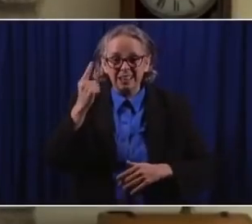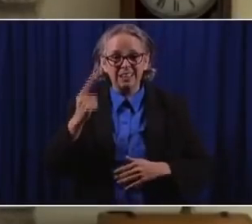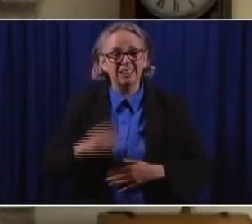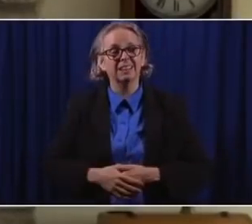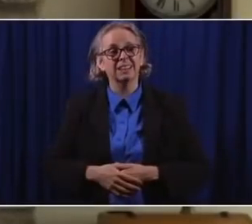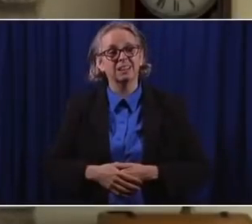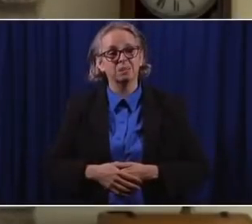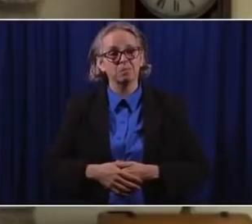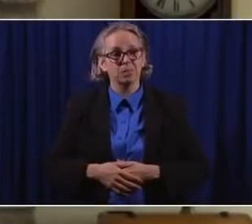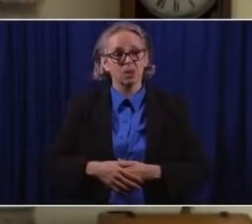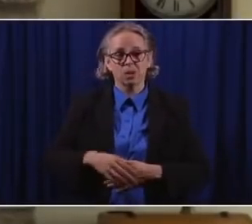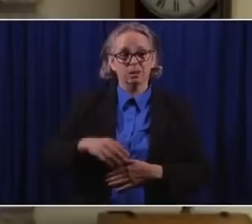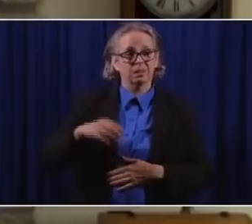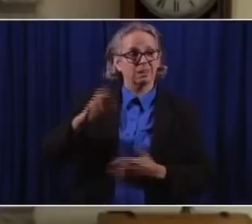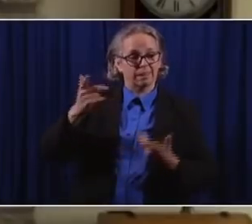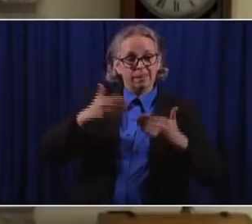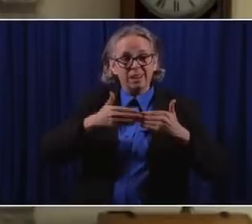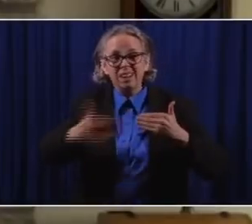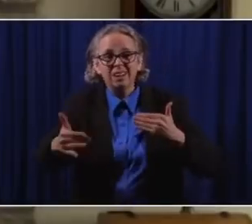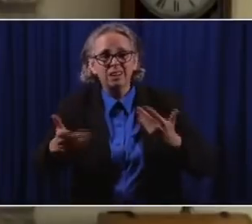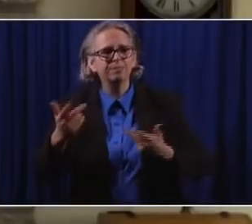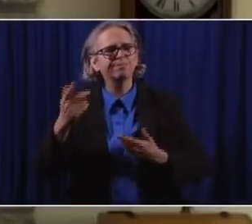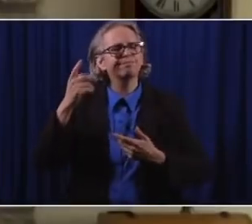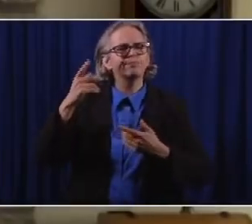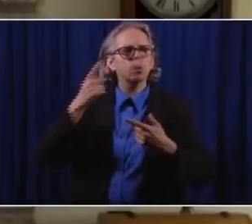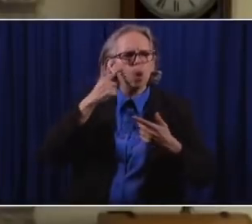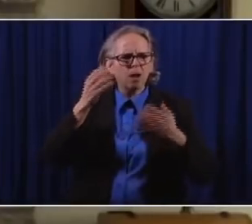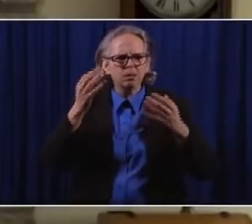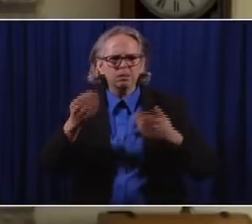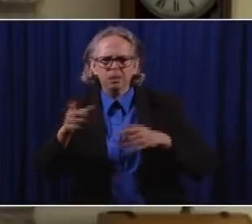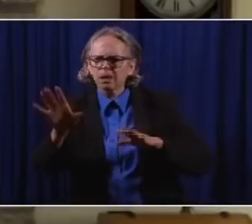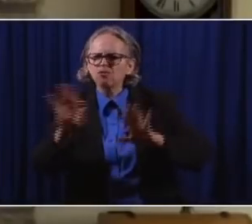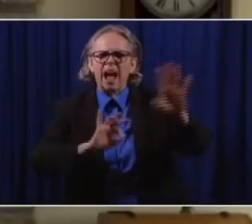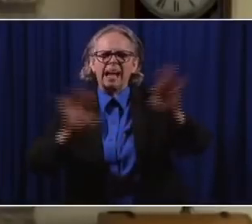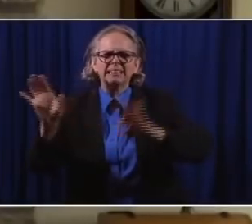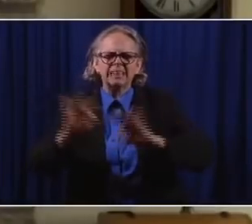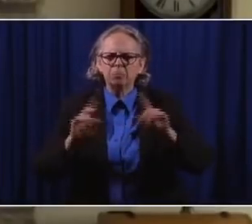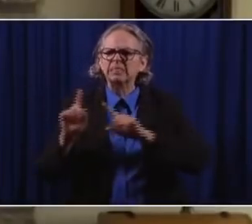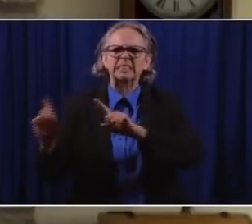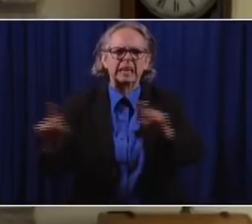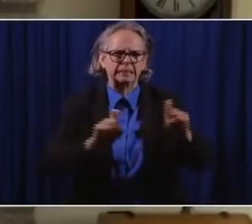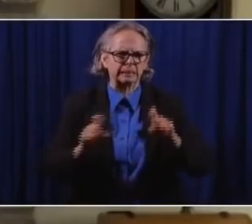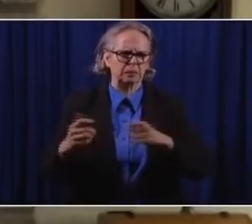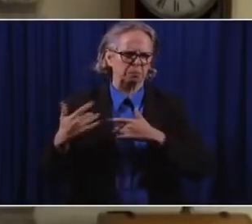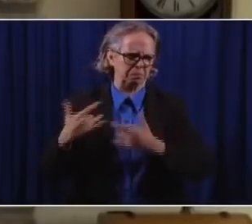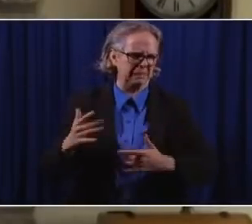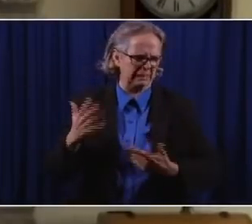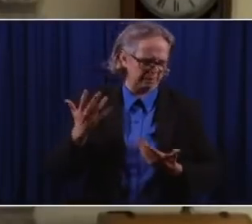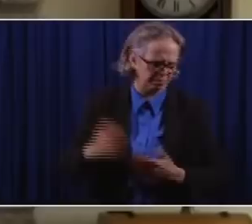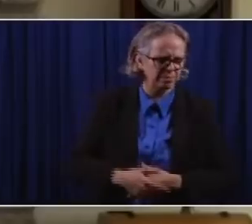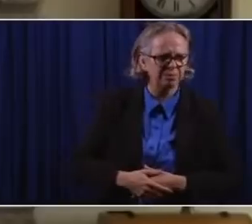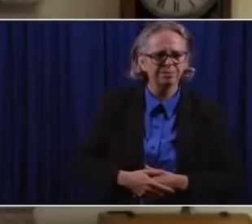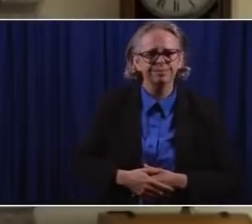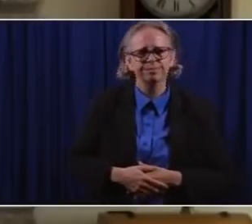random testing. The county does have some small workplace, daycare, and long-term care facility